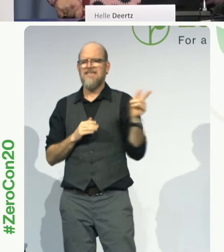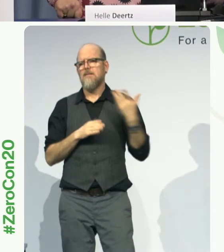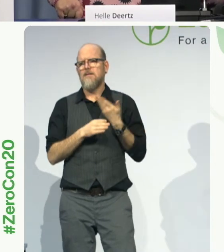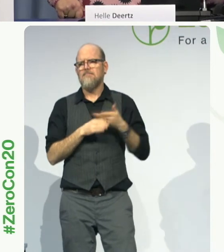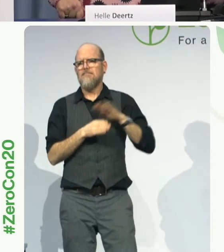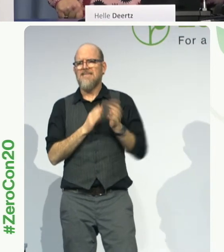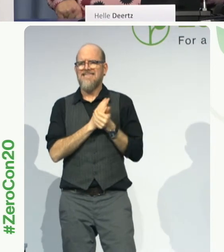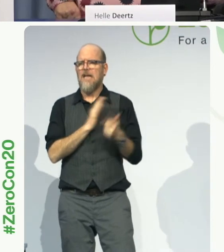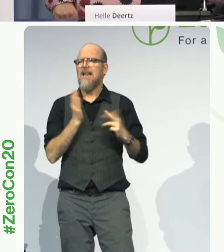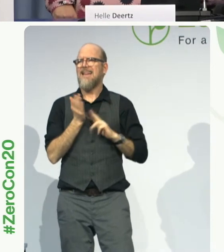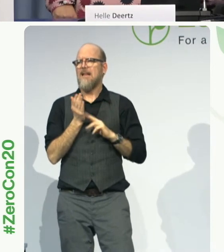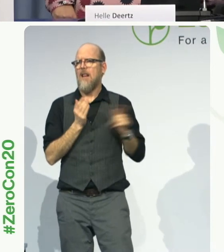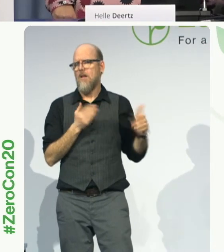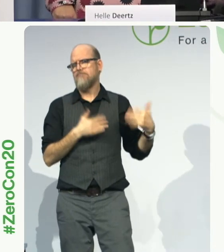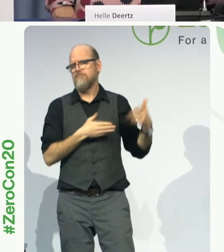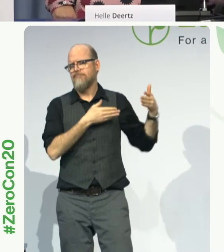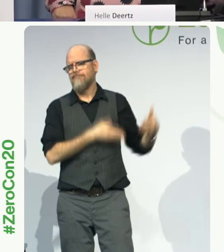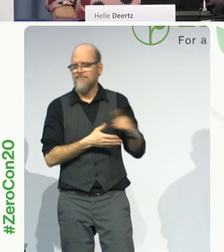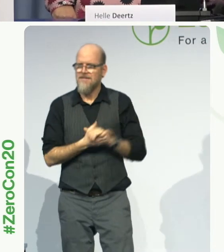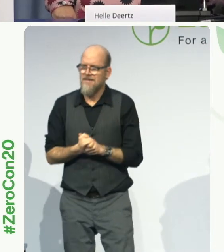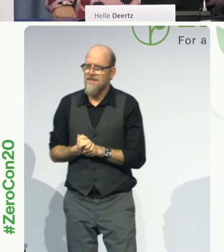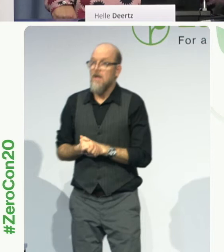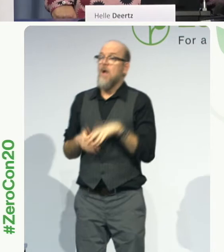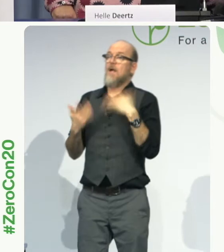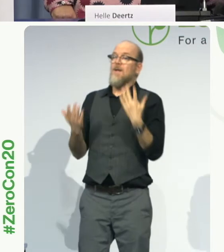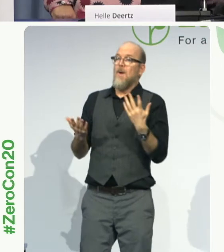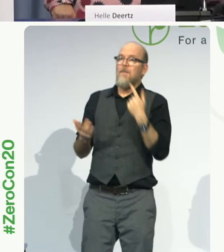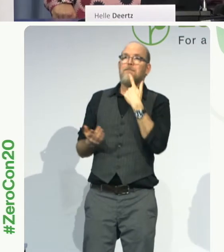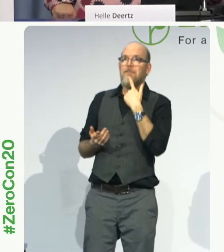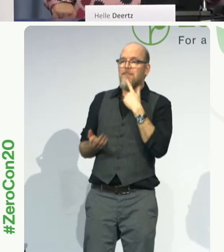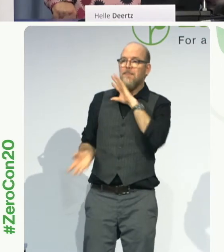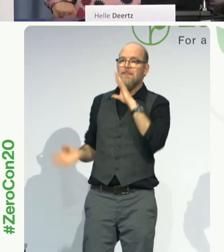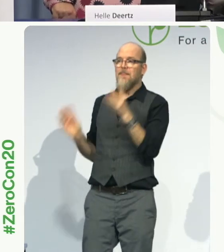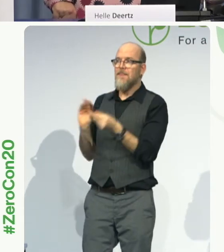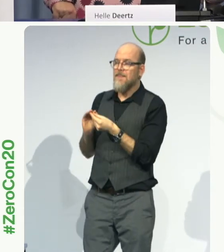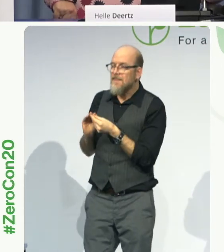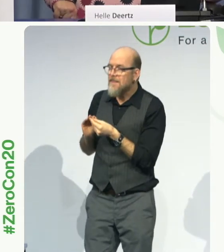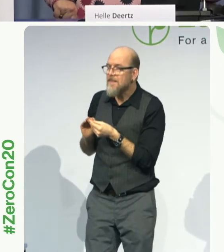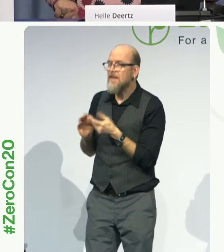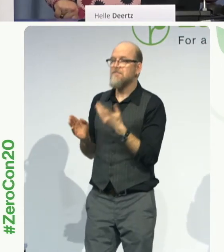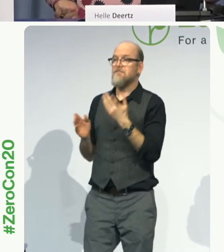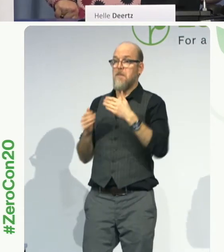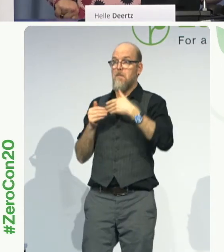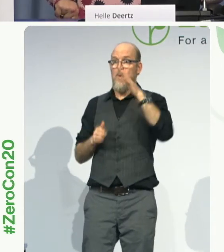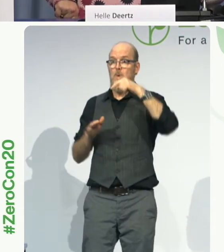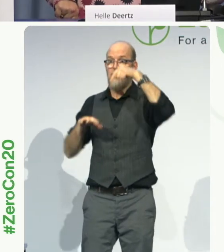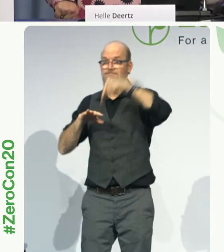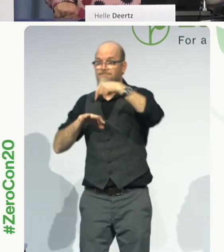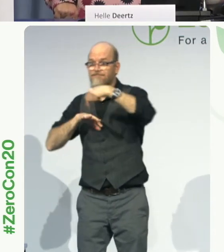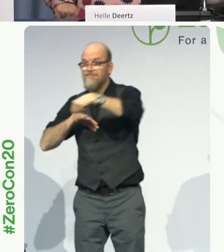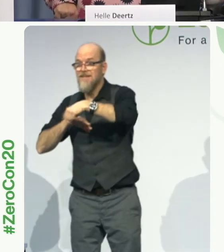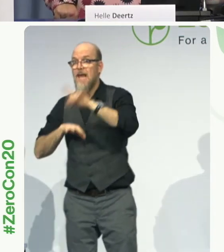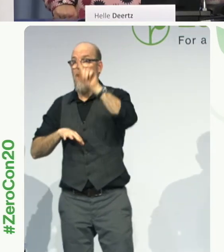this project. Yes, and for more information, as I already